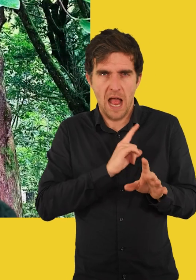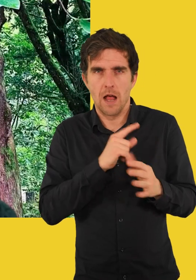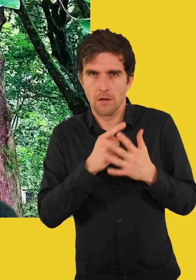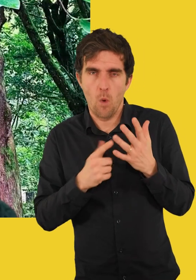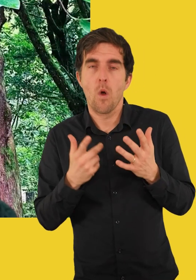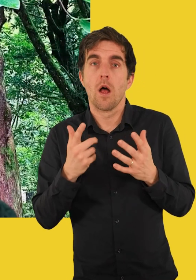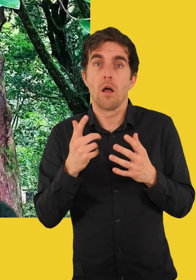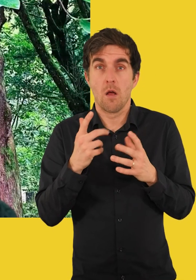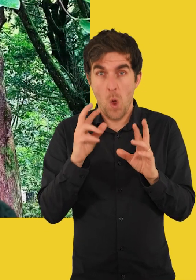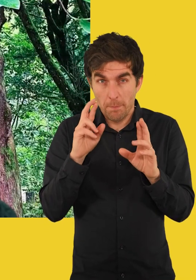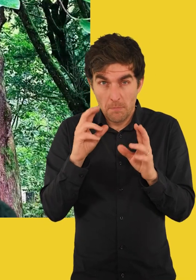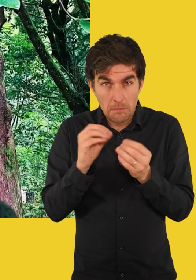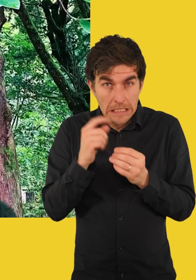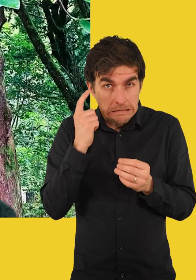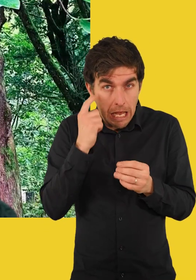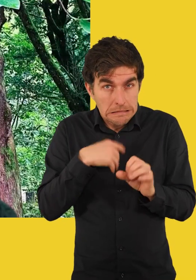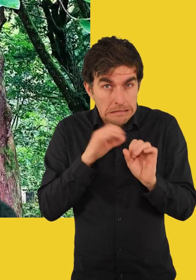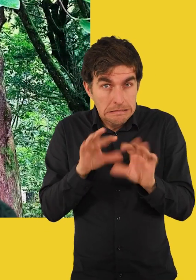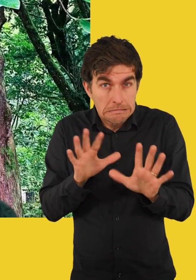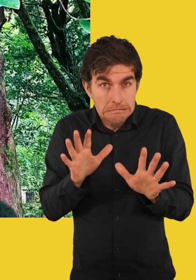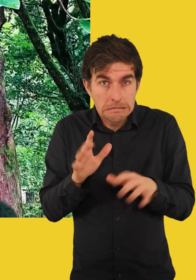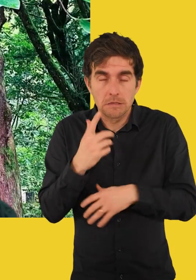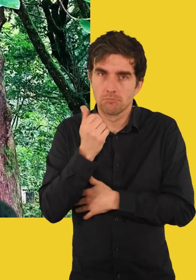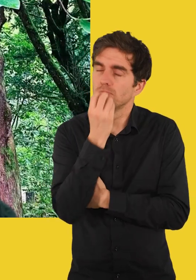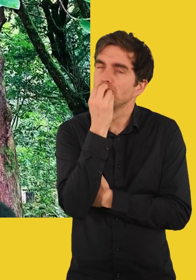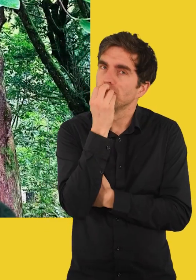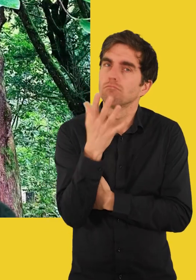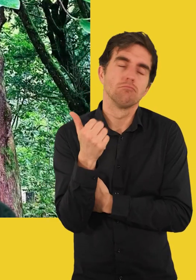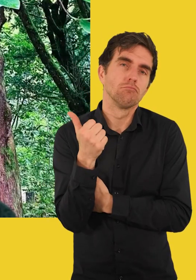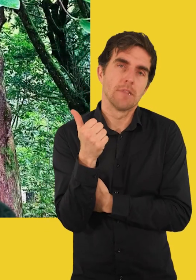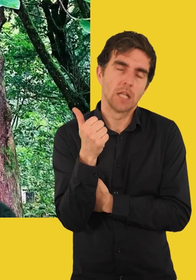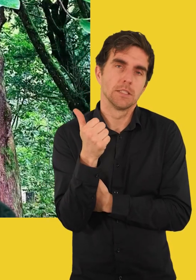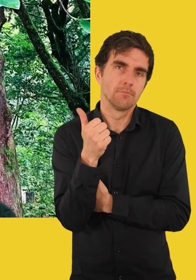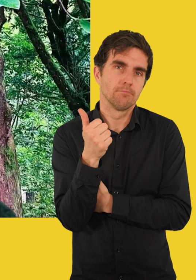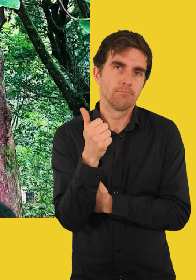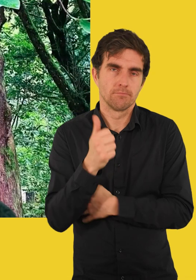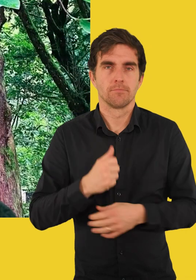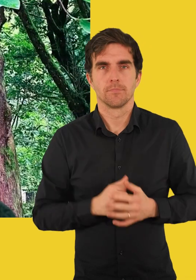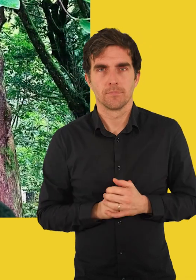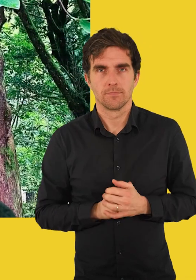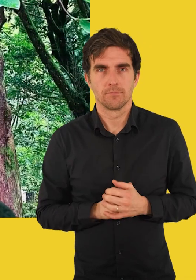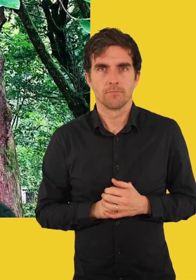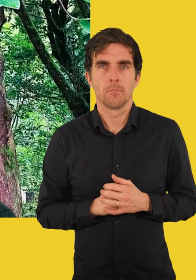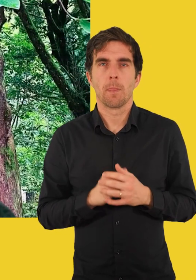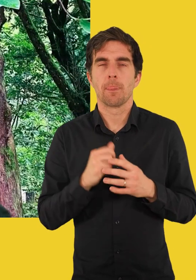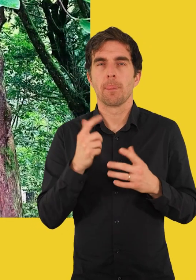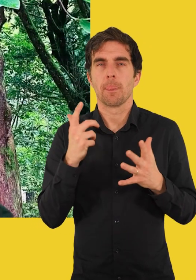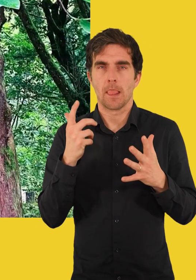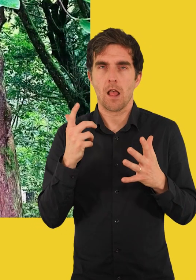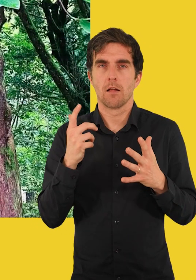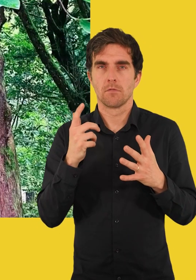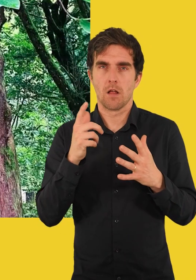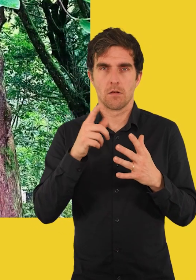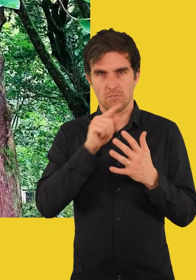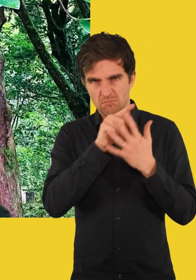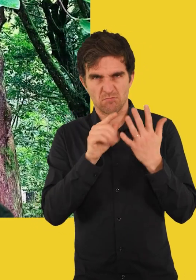that makes some sense at least. Gorgeous. Yeah, absolutely. I really hear the sort of